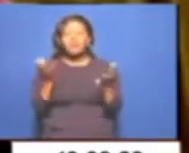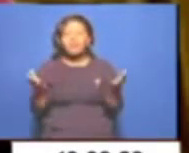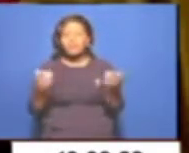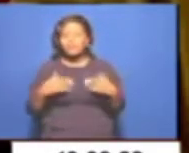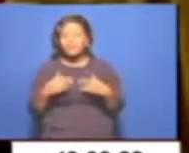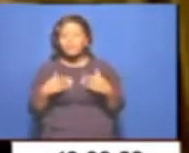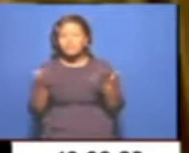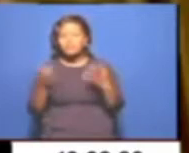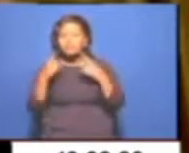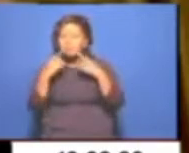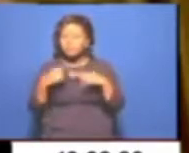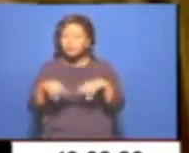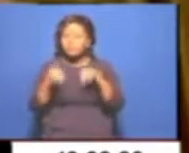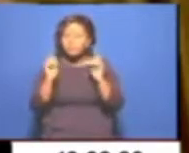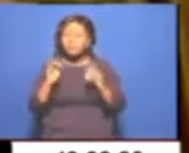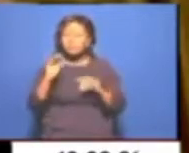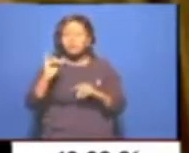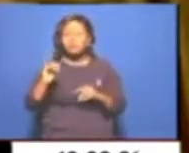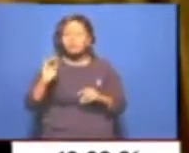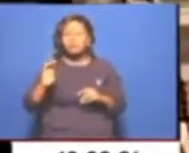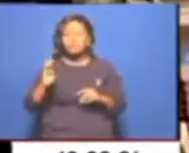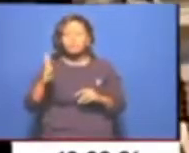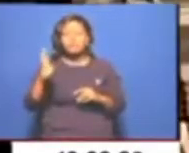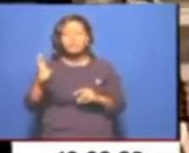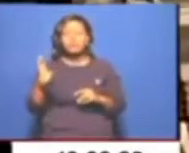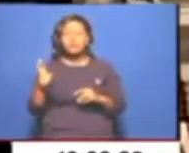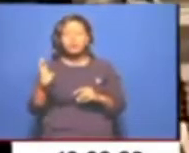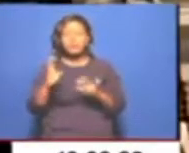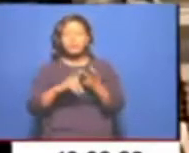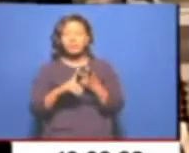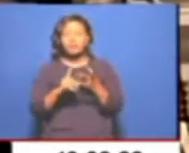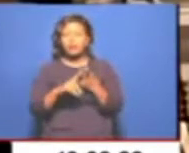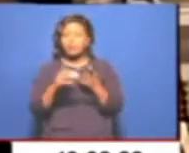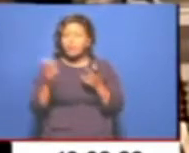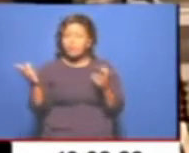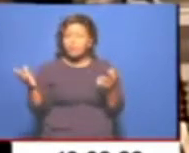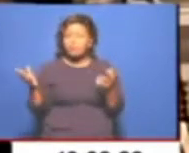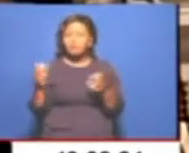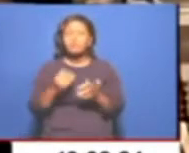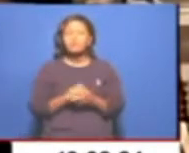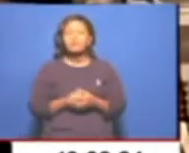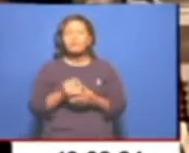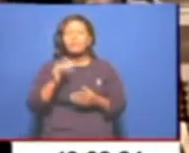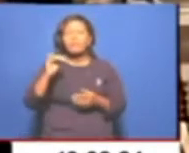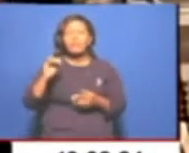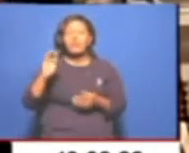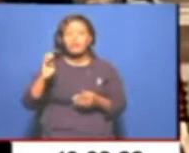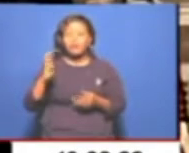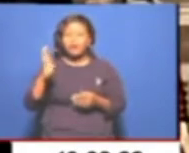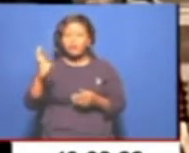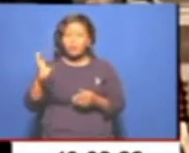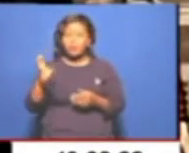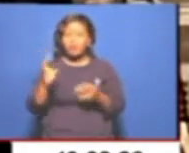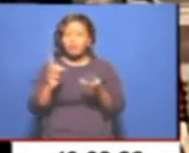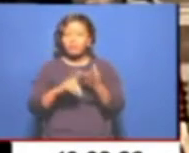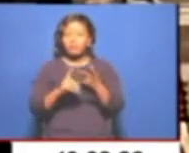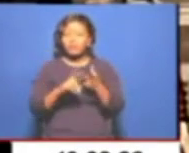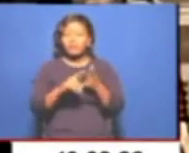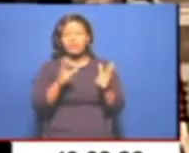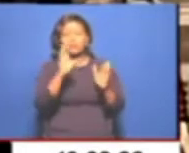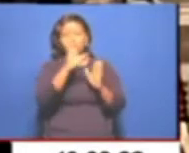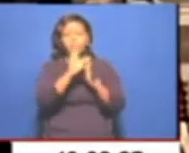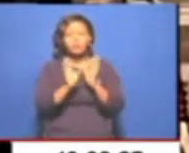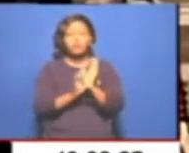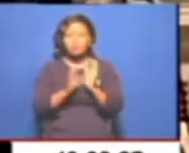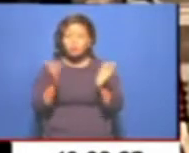declaring IEBC to have been without quorum. IEBC actually acted with quorum as per the Constitution. It had 3 commissioners. And